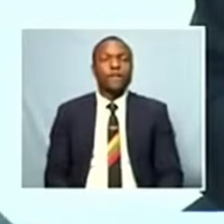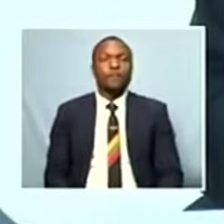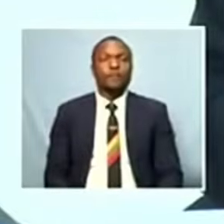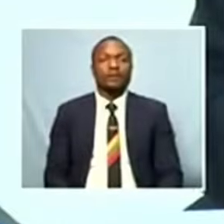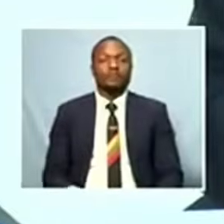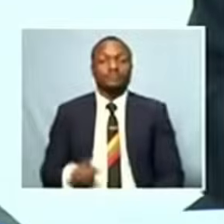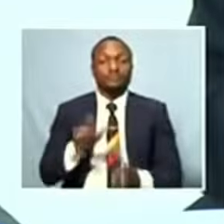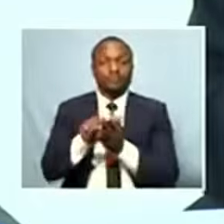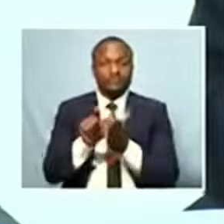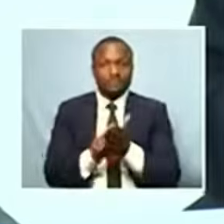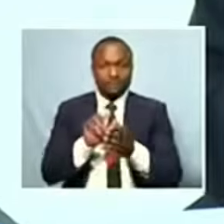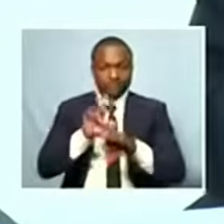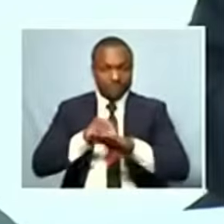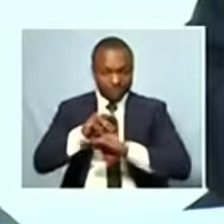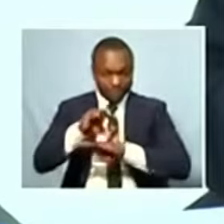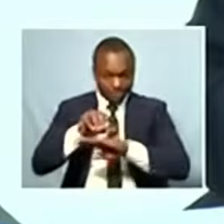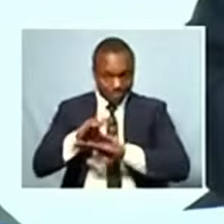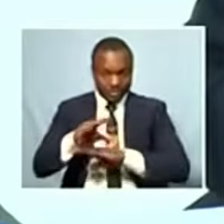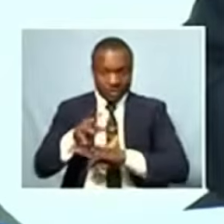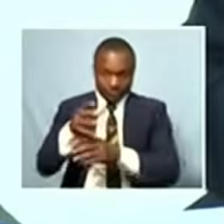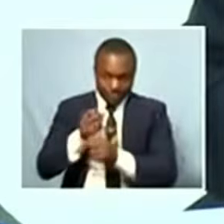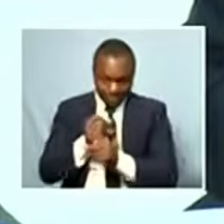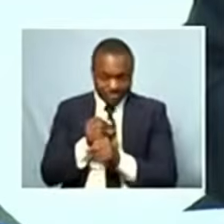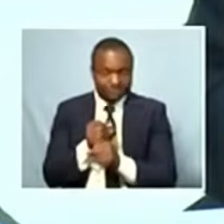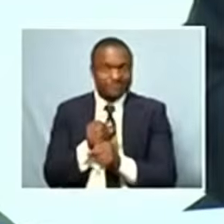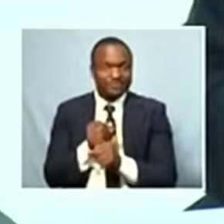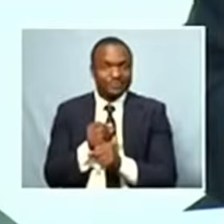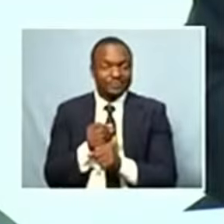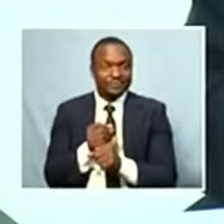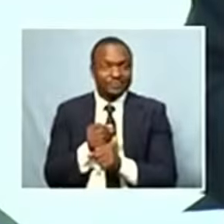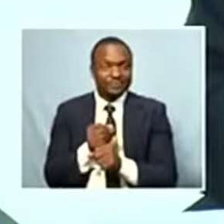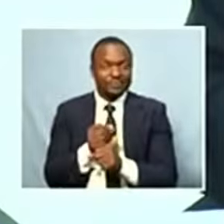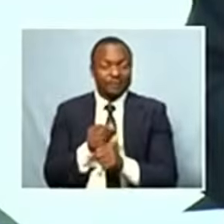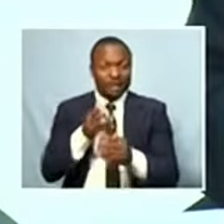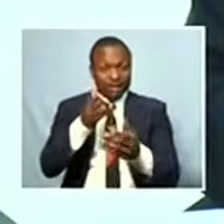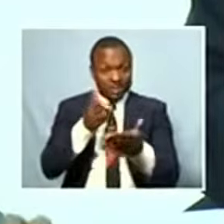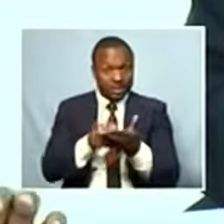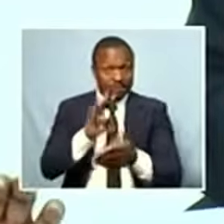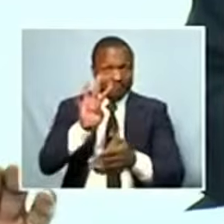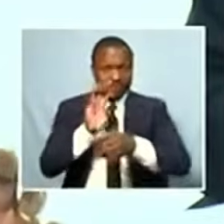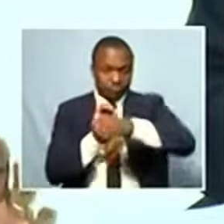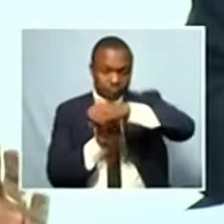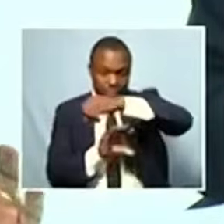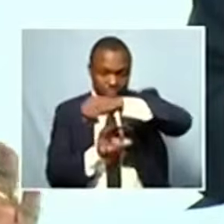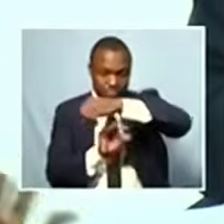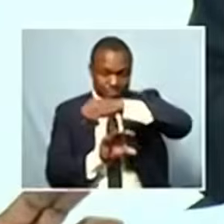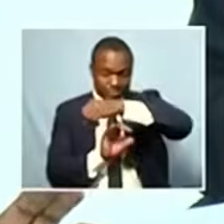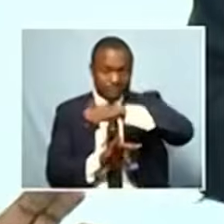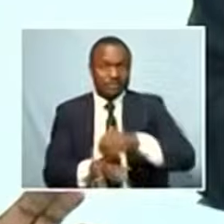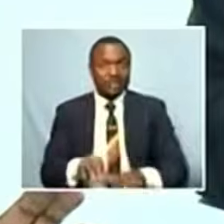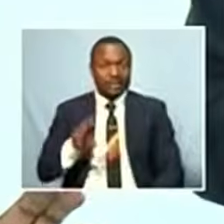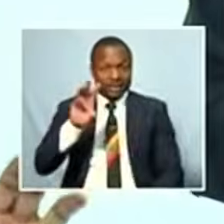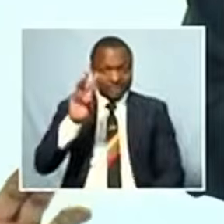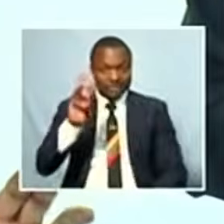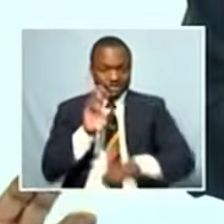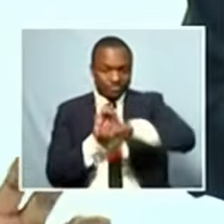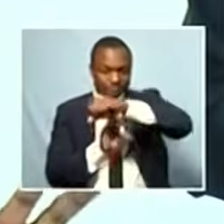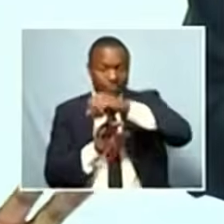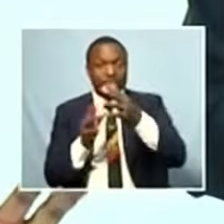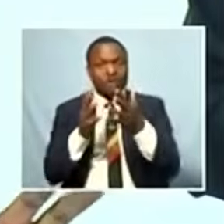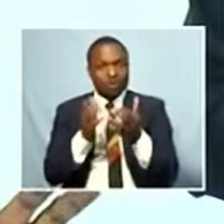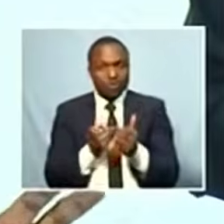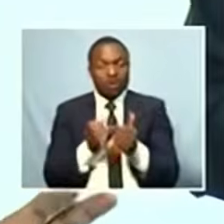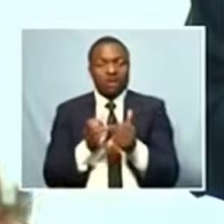the legal opinion that we've received is there are these 4 dams, and then there are 6 dams which we wanted to extend